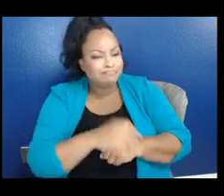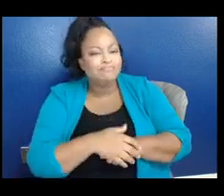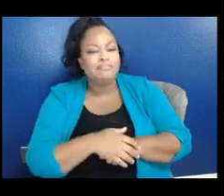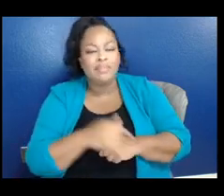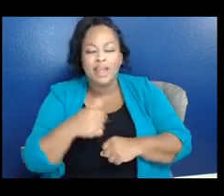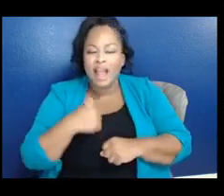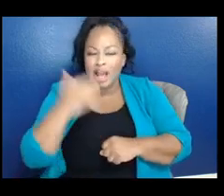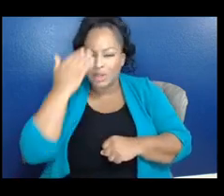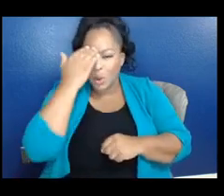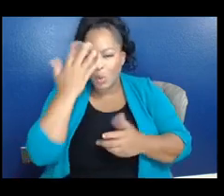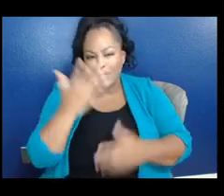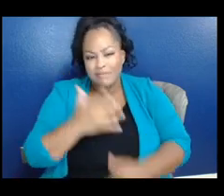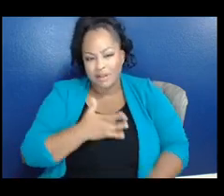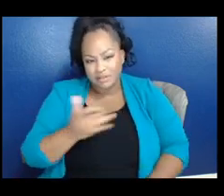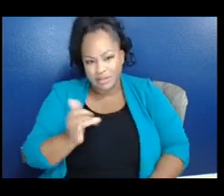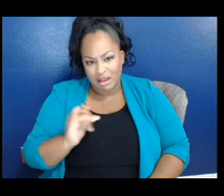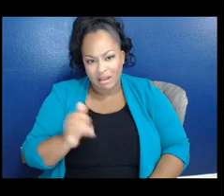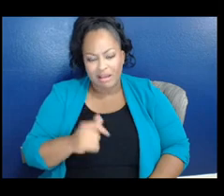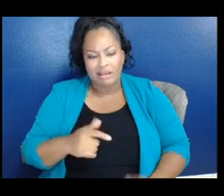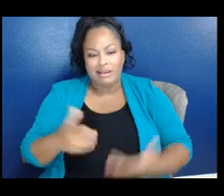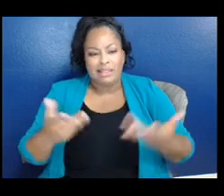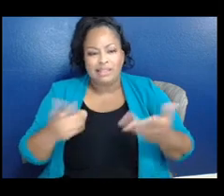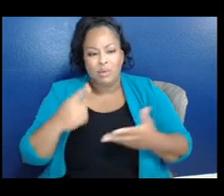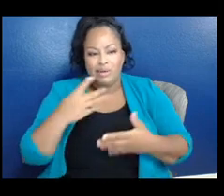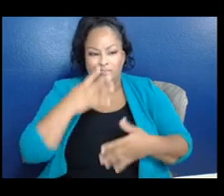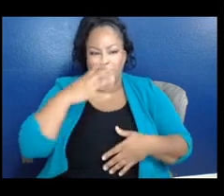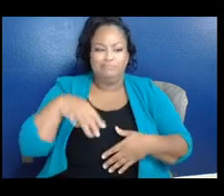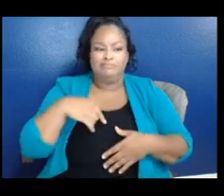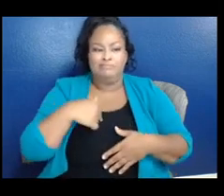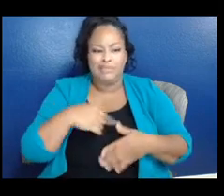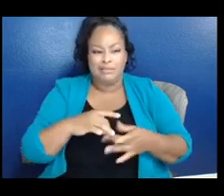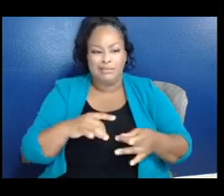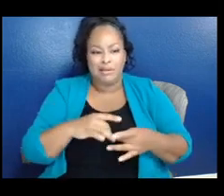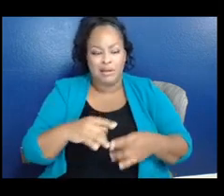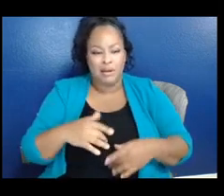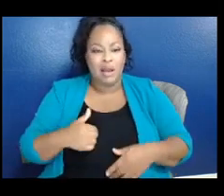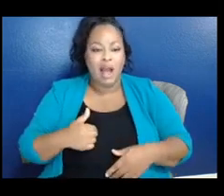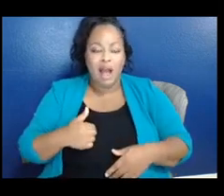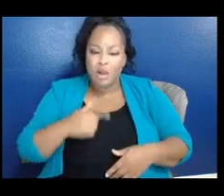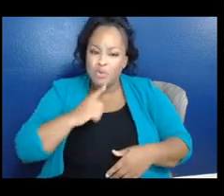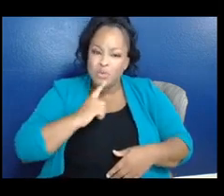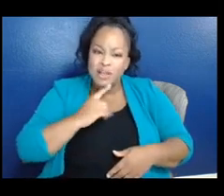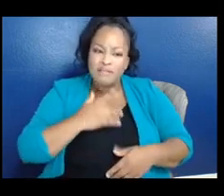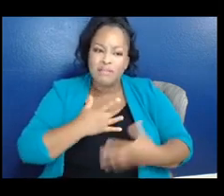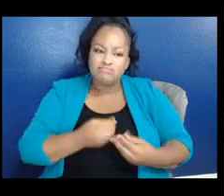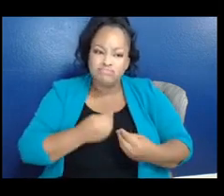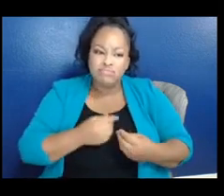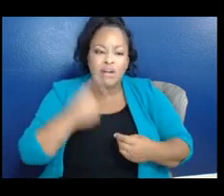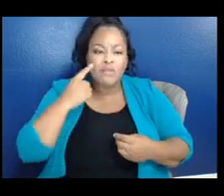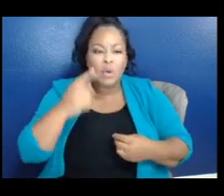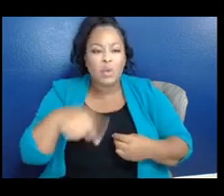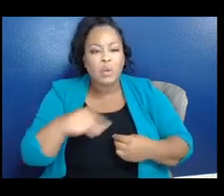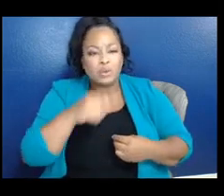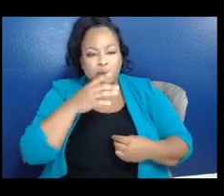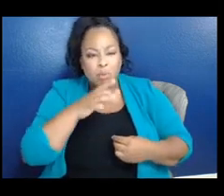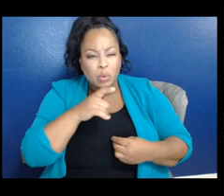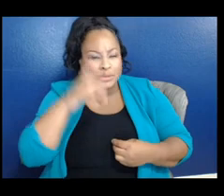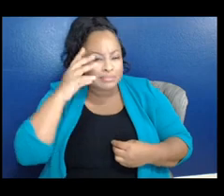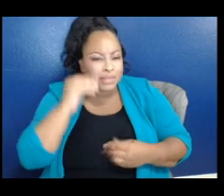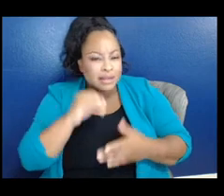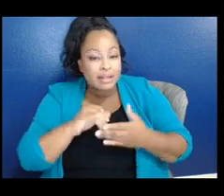Absolutely. And I know what it feels like to be dismissed. So my heart goes out to women who do have this